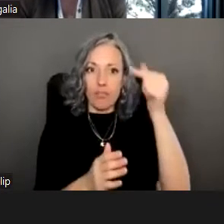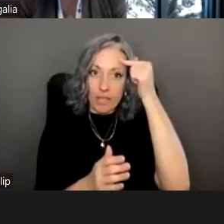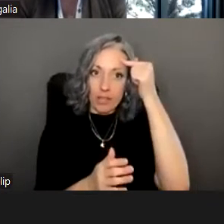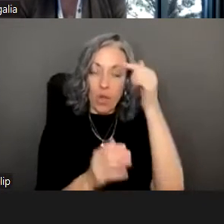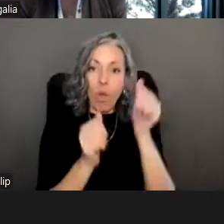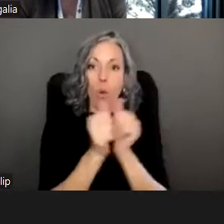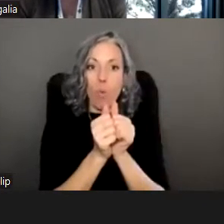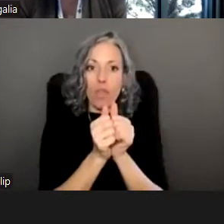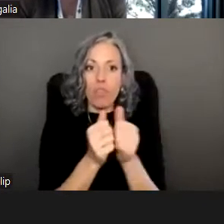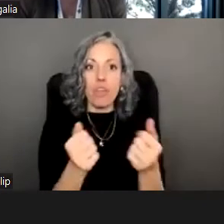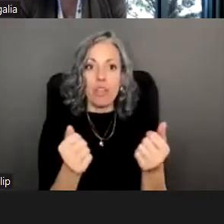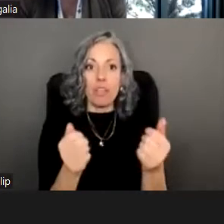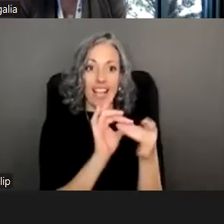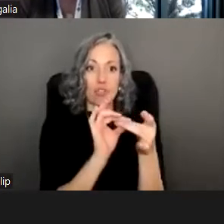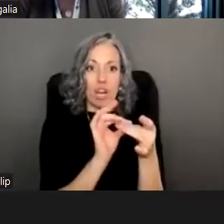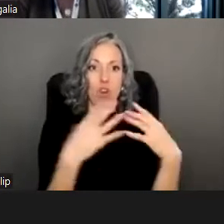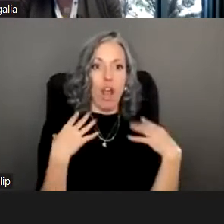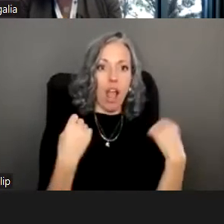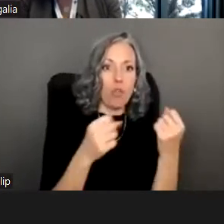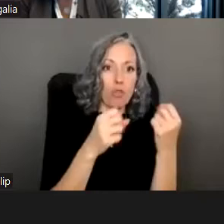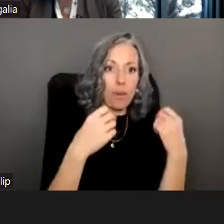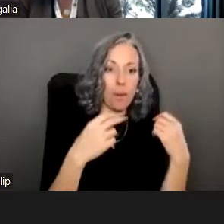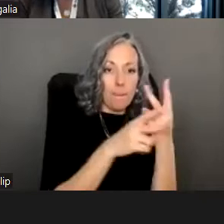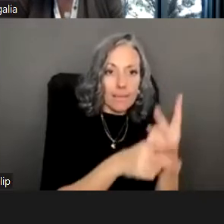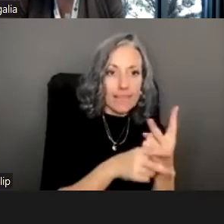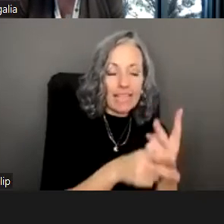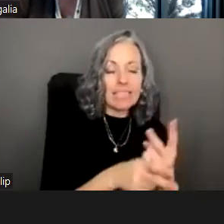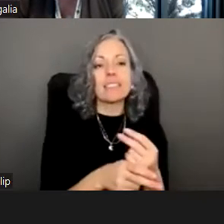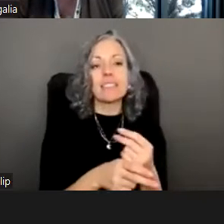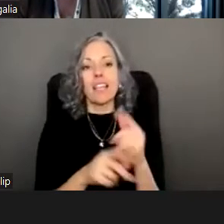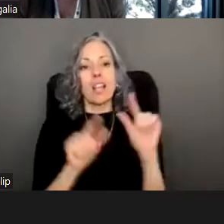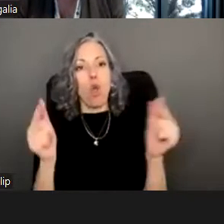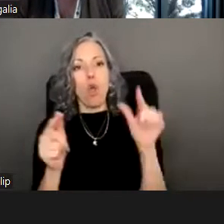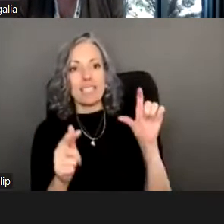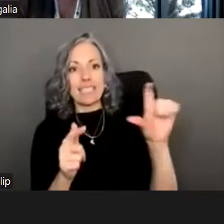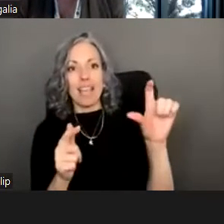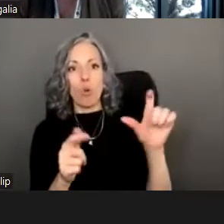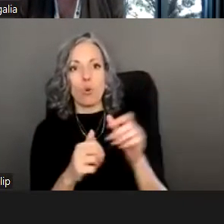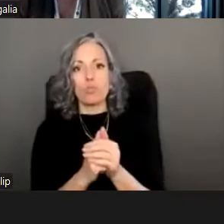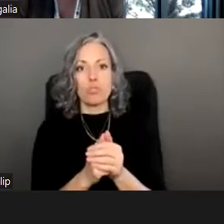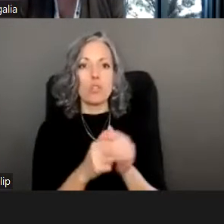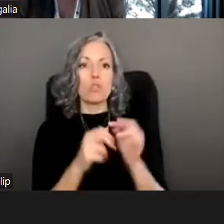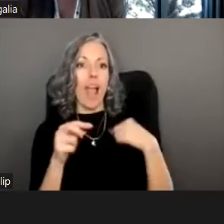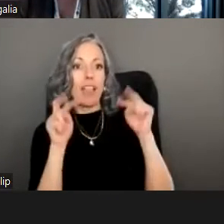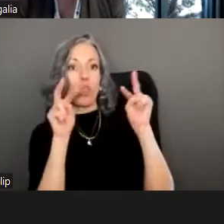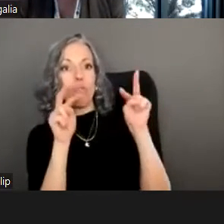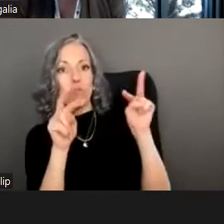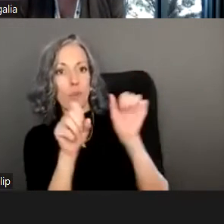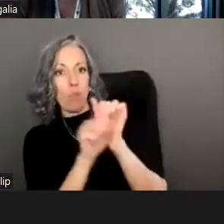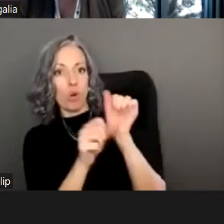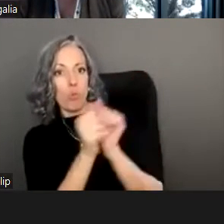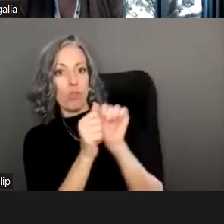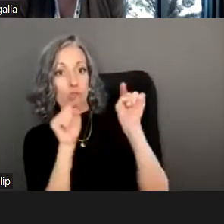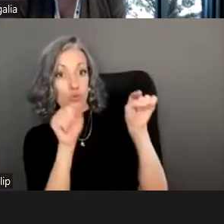the contractors, with health plans, with beneficiaries, and all the stakeholders. So I look forward to be working with you